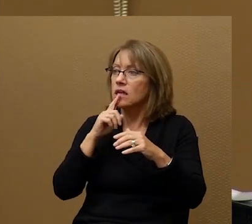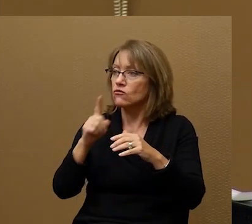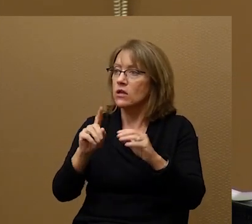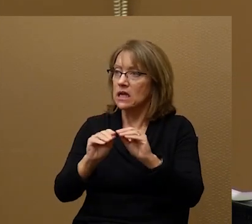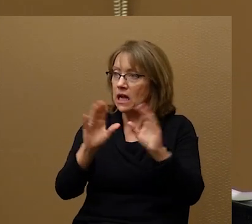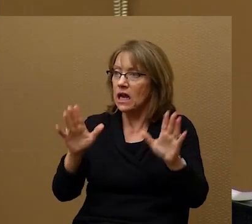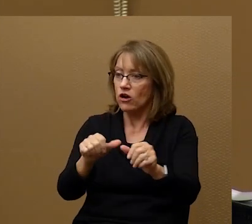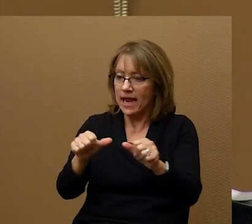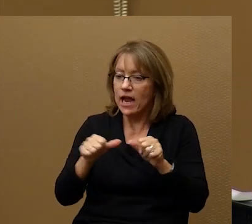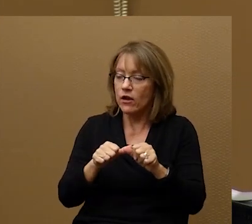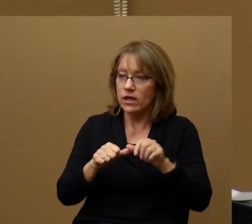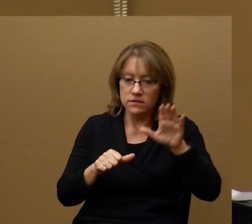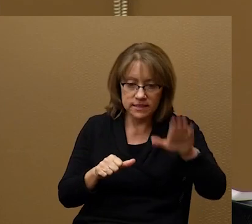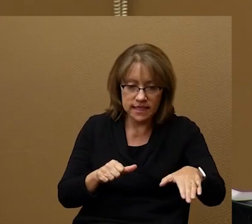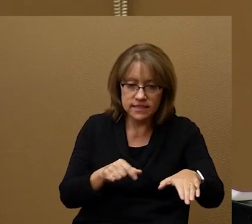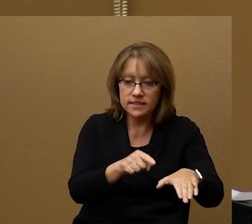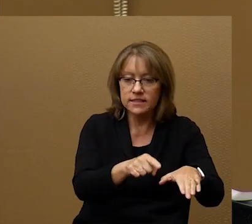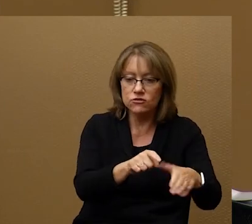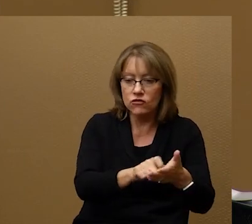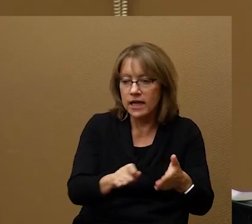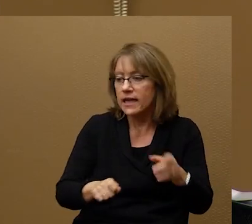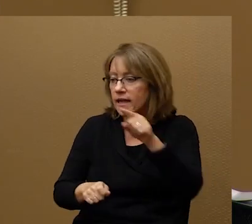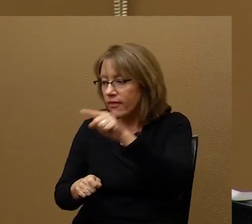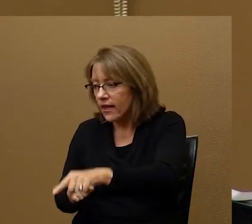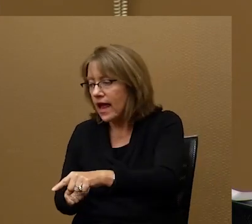Yeah? What kind of defined areas do you have?